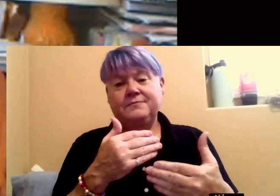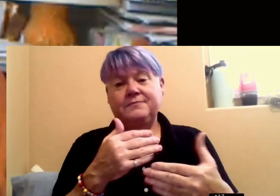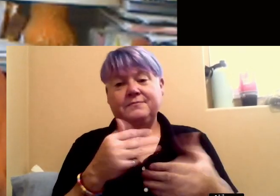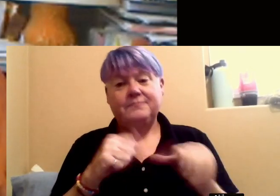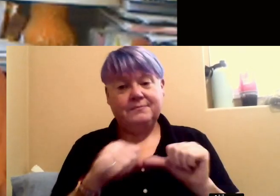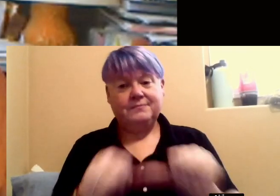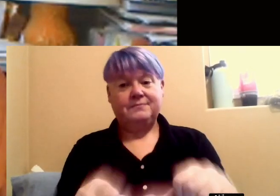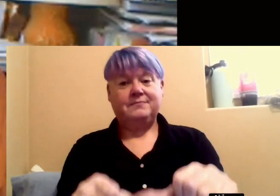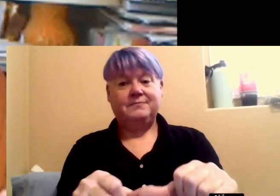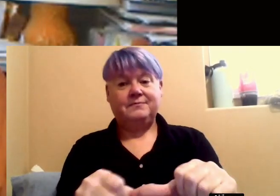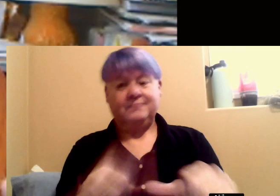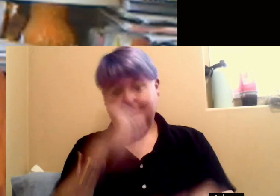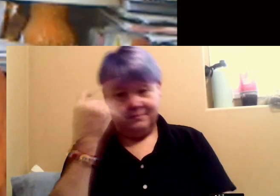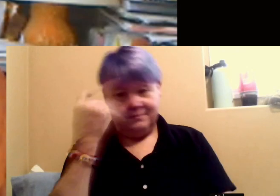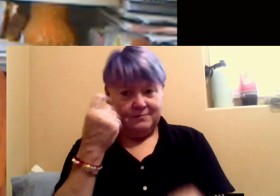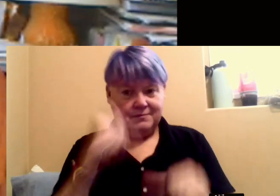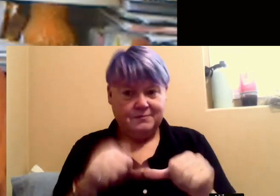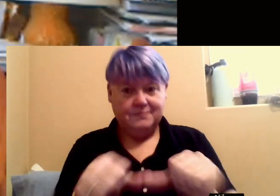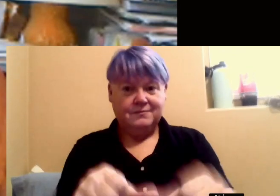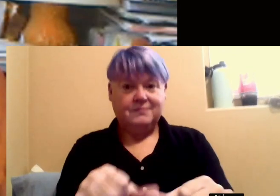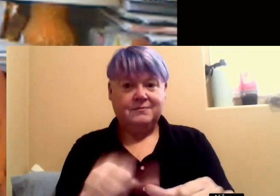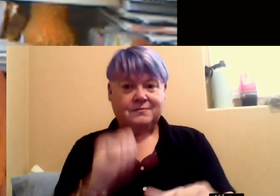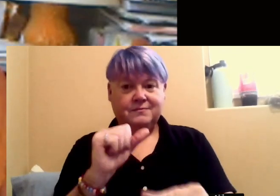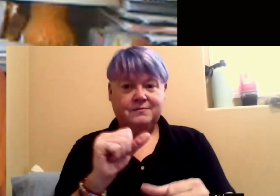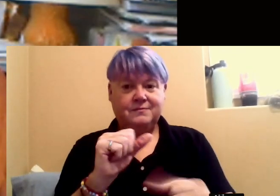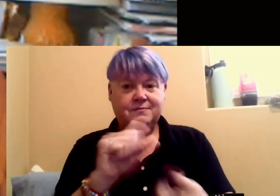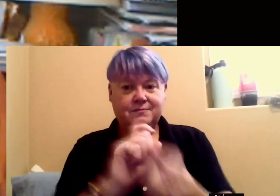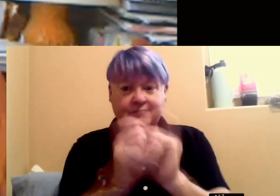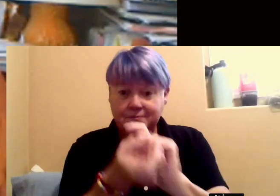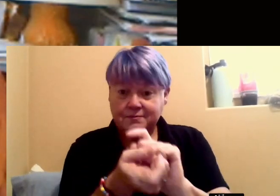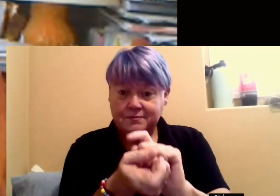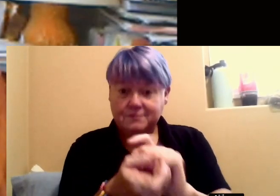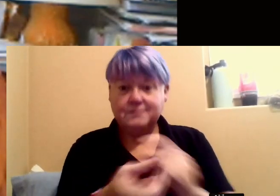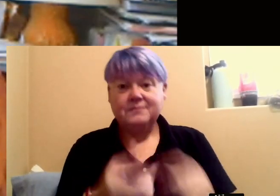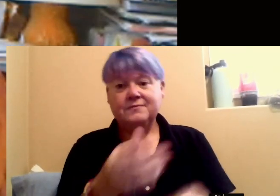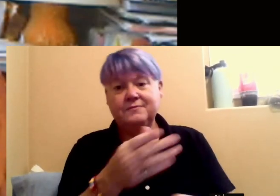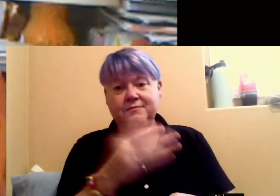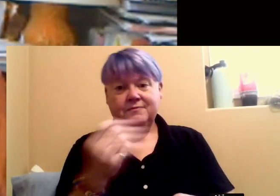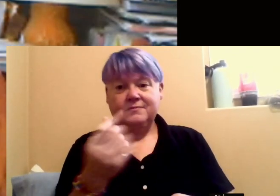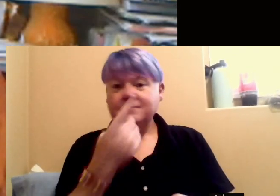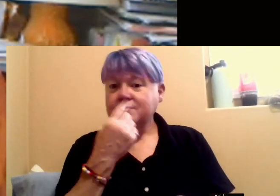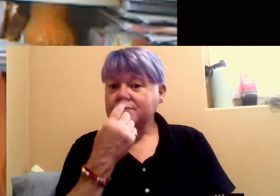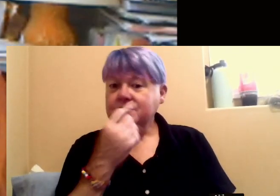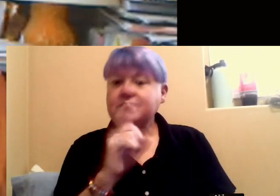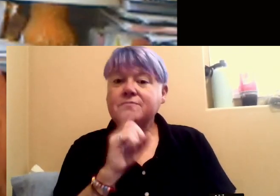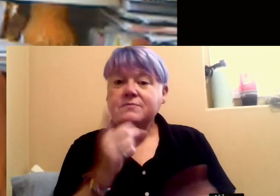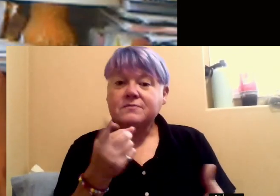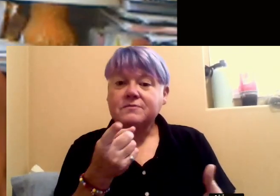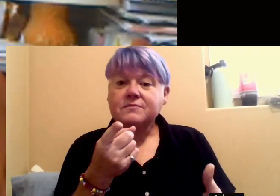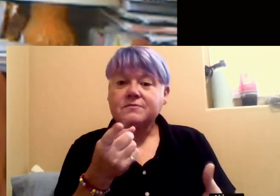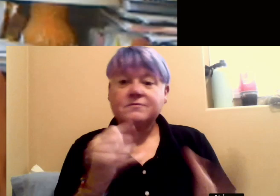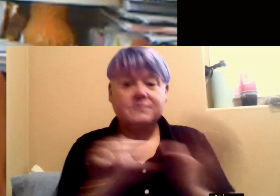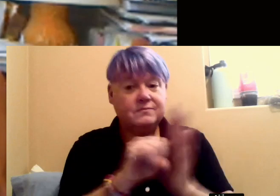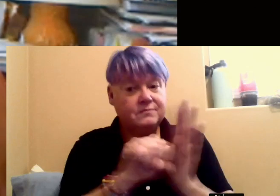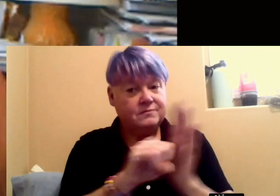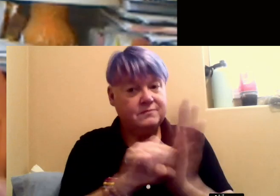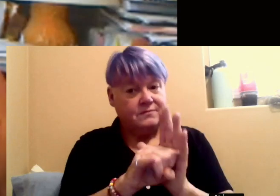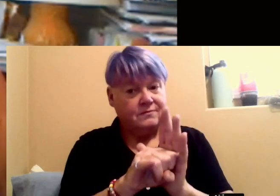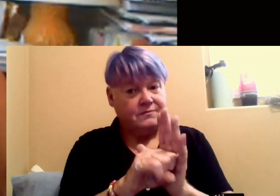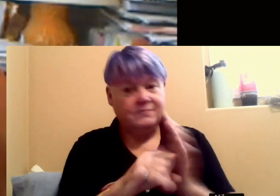continual, because you're continually having to face who you are, who you identify as, it's